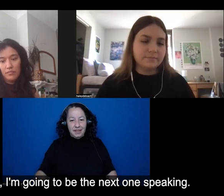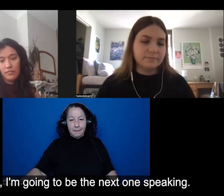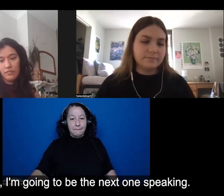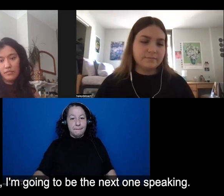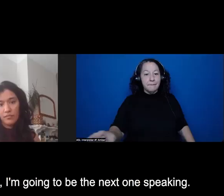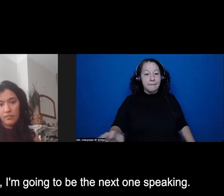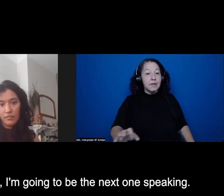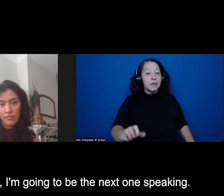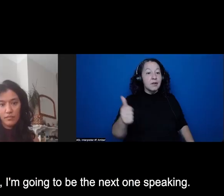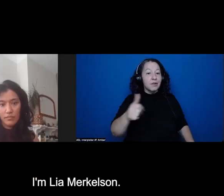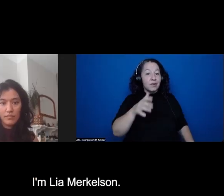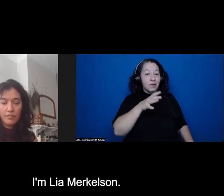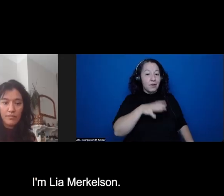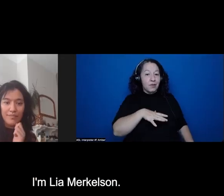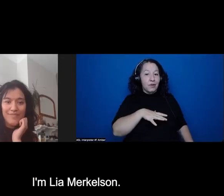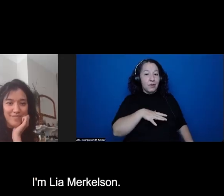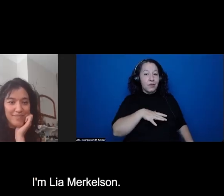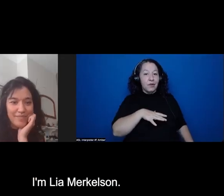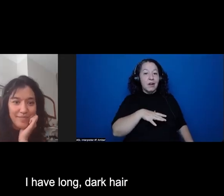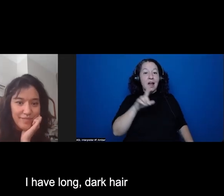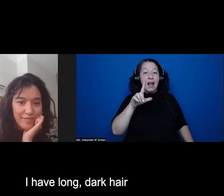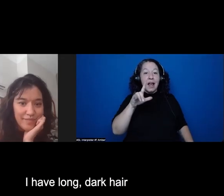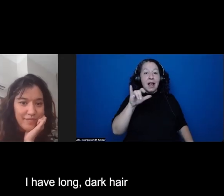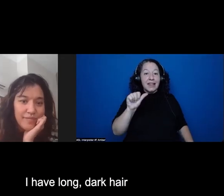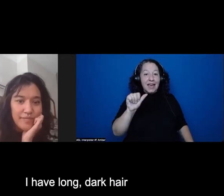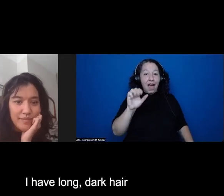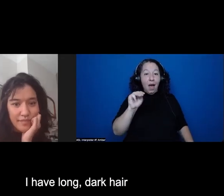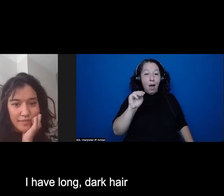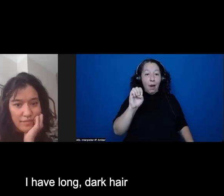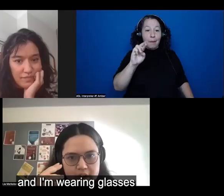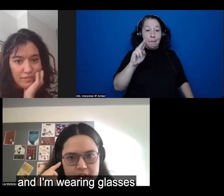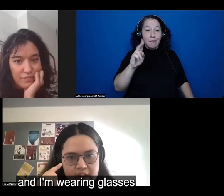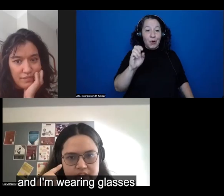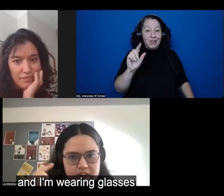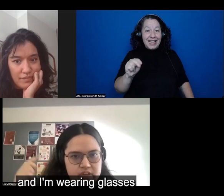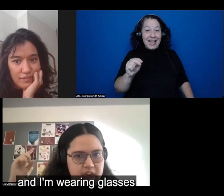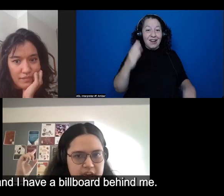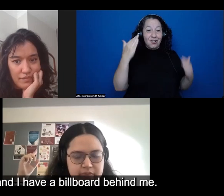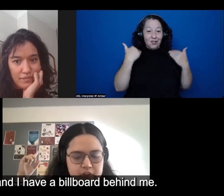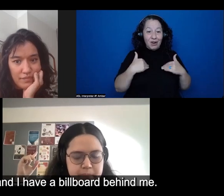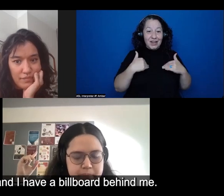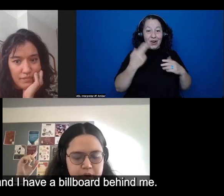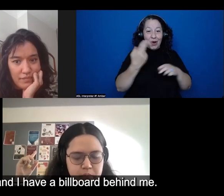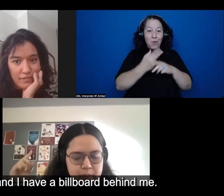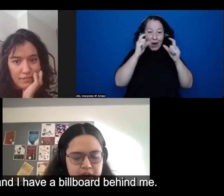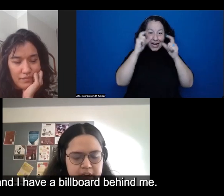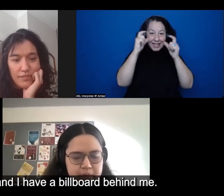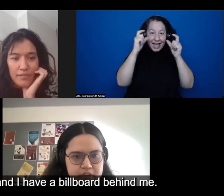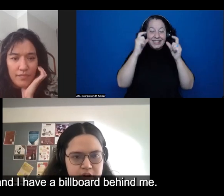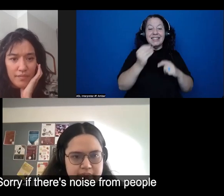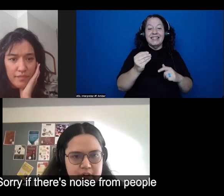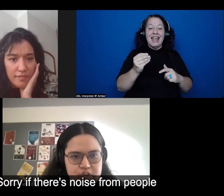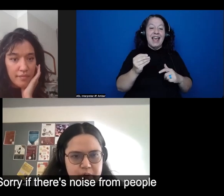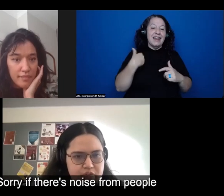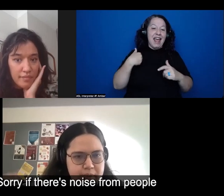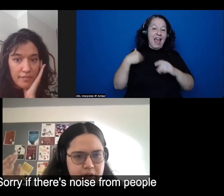Hi, I'm gonna be the next one speaking. I'm Leah Merkelson. I have long dark hair and I'm wearing glasses, and I have a billboard behind